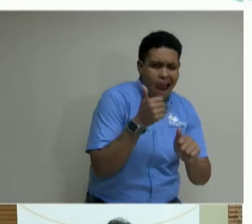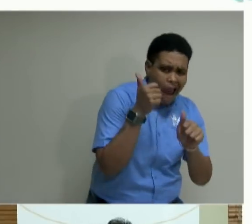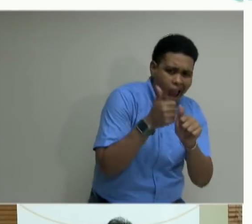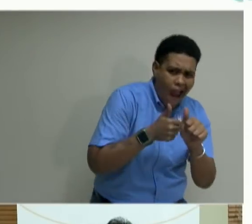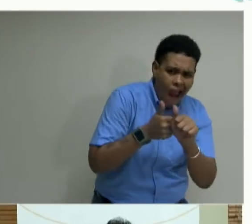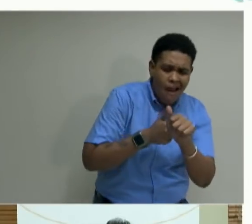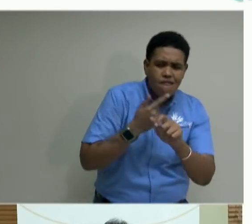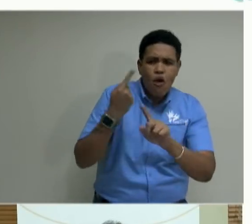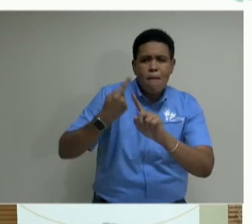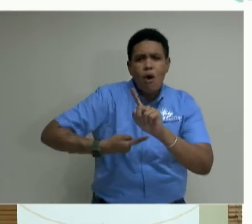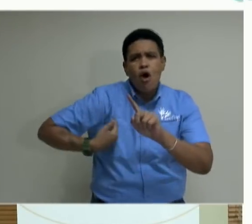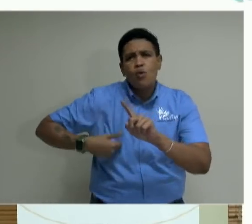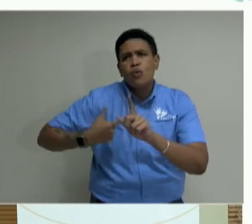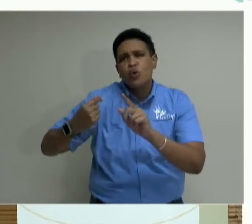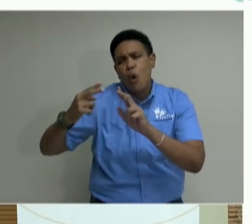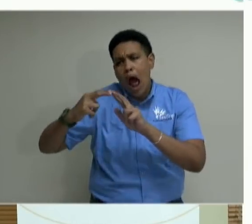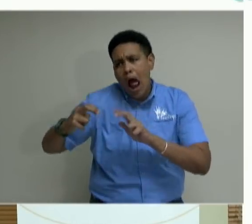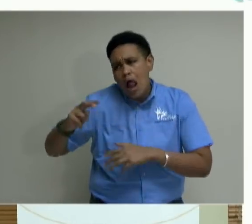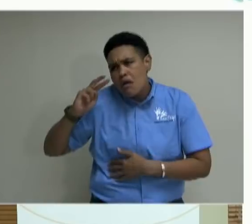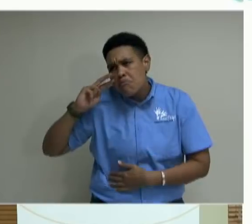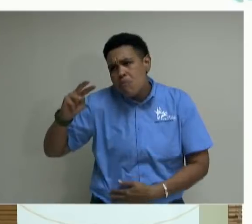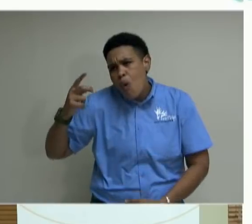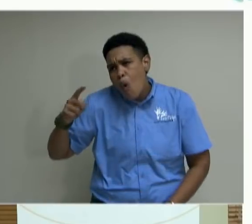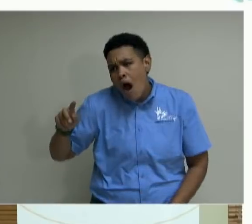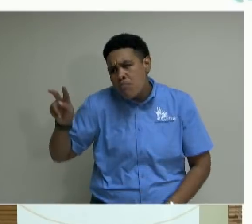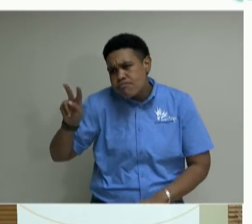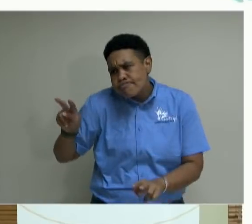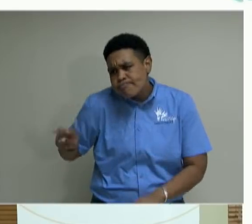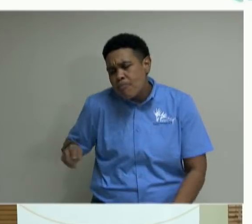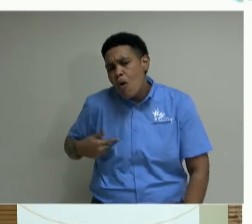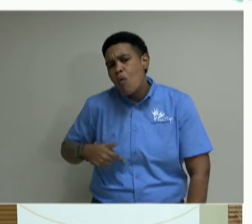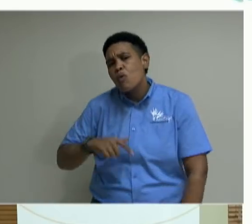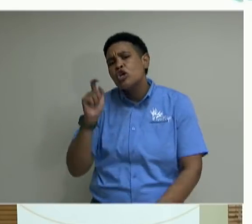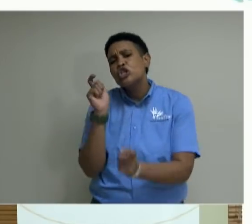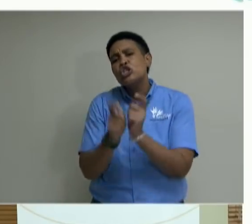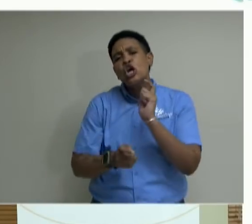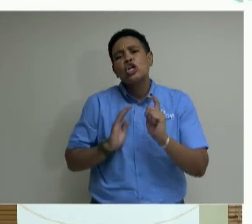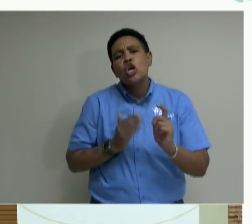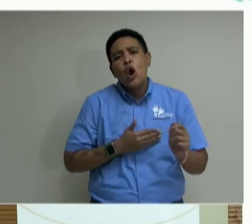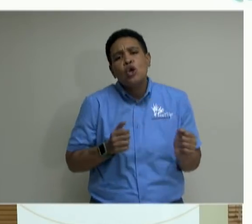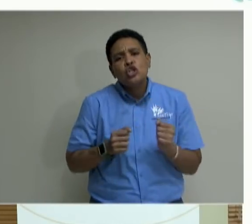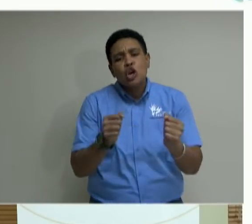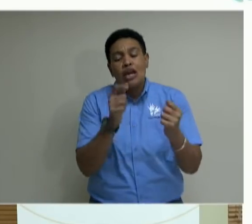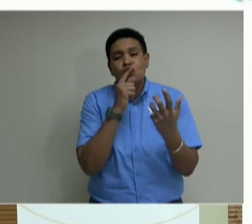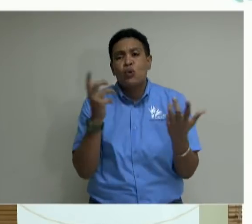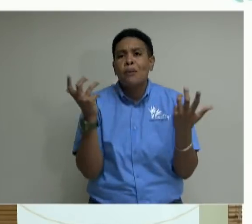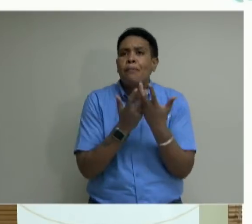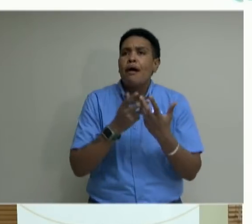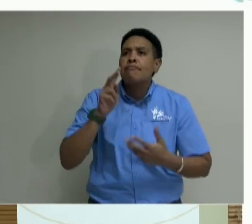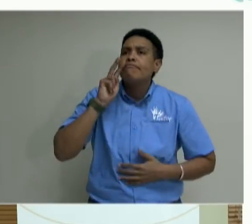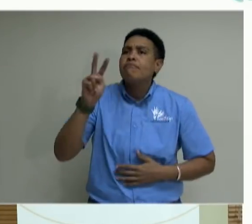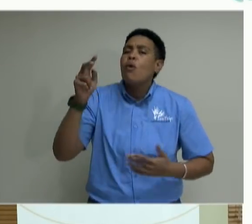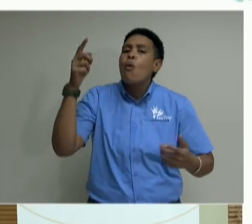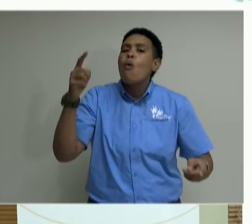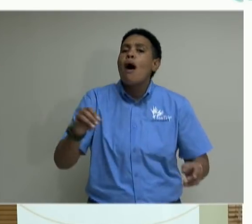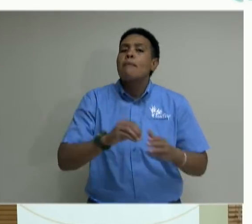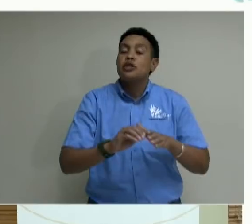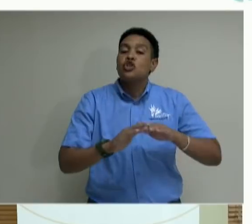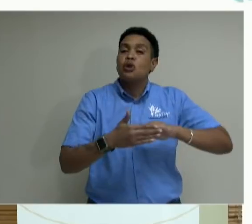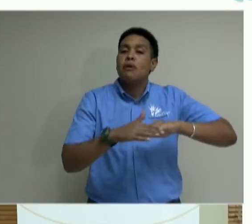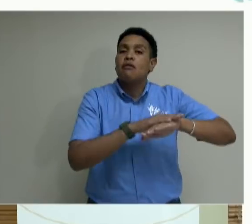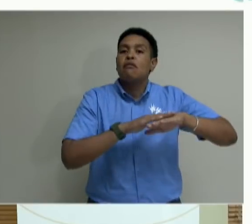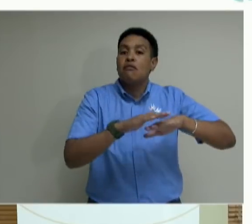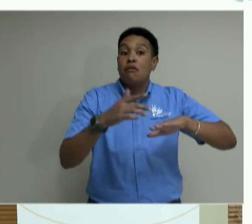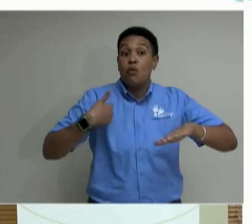we do an analysis of what is happening, and we do change our strategies to match what is happening in country. We, at